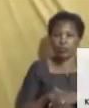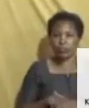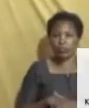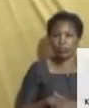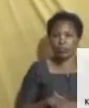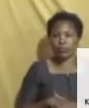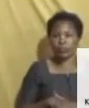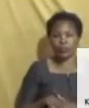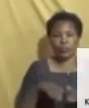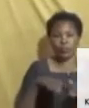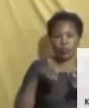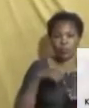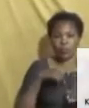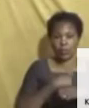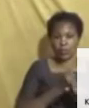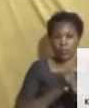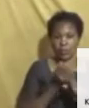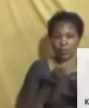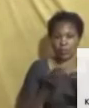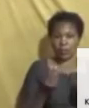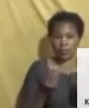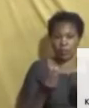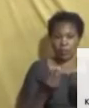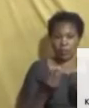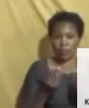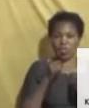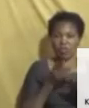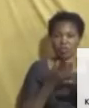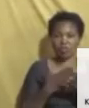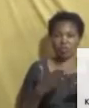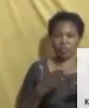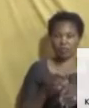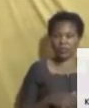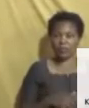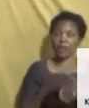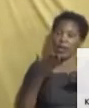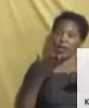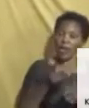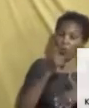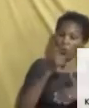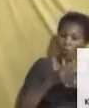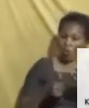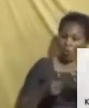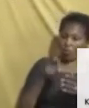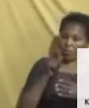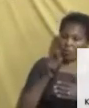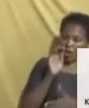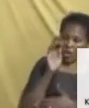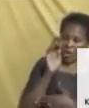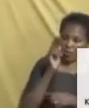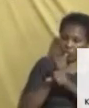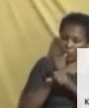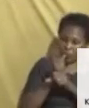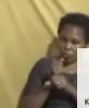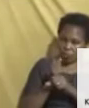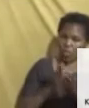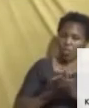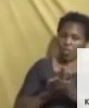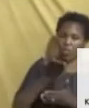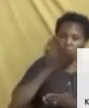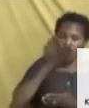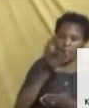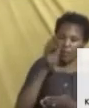Let me simplify this thing. What you're being asked to do by answering this